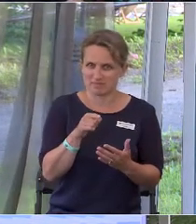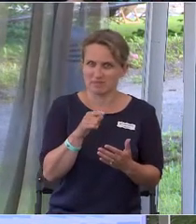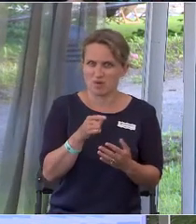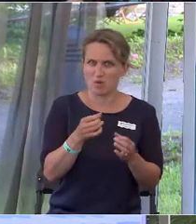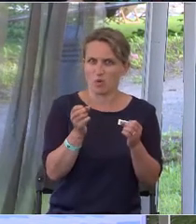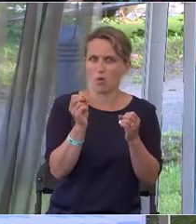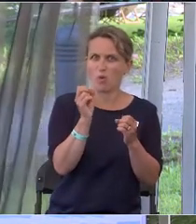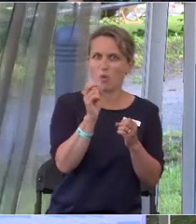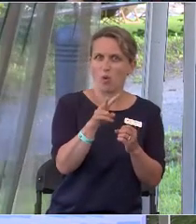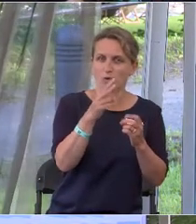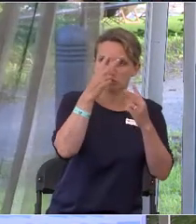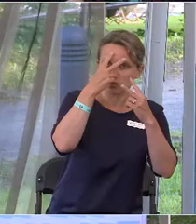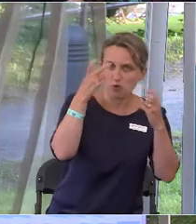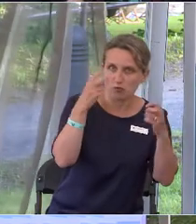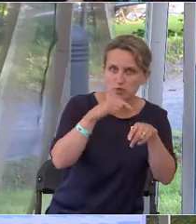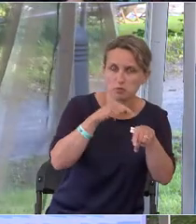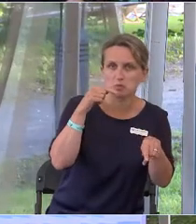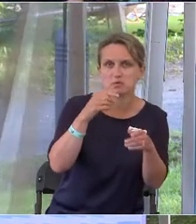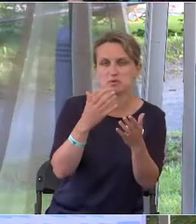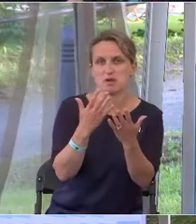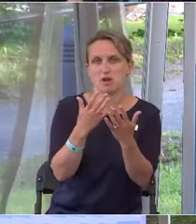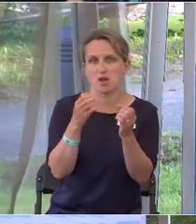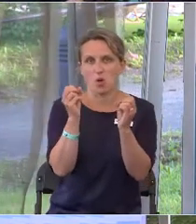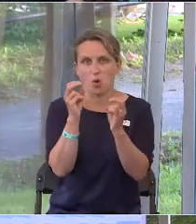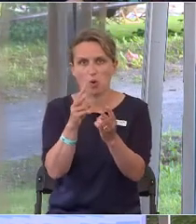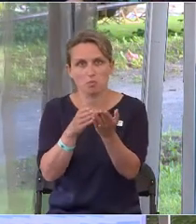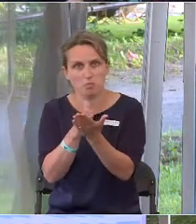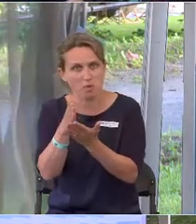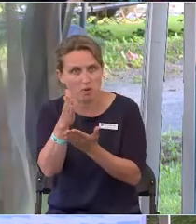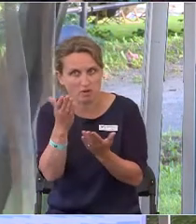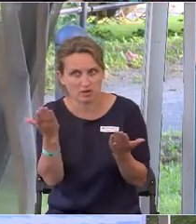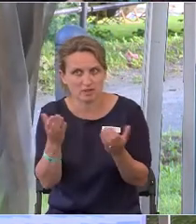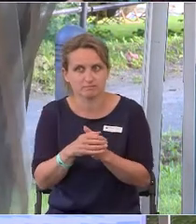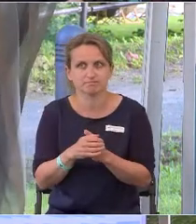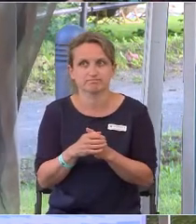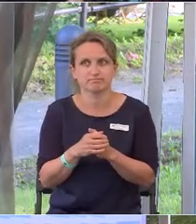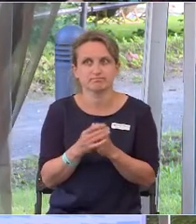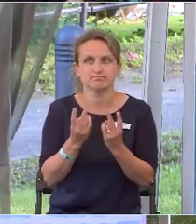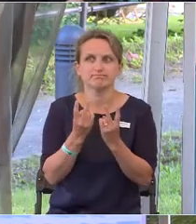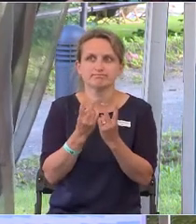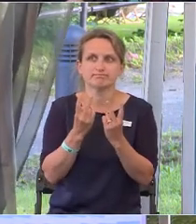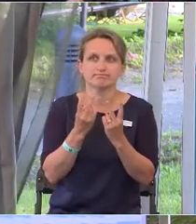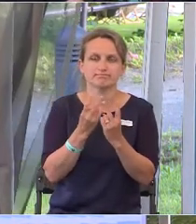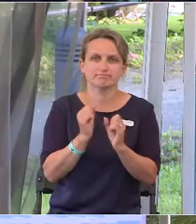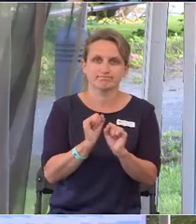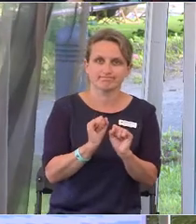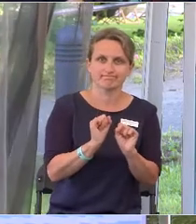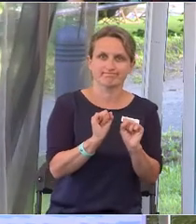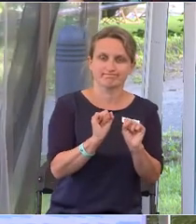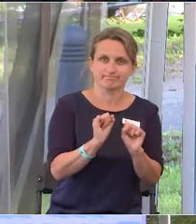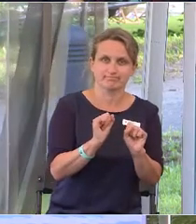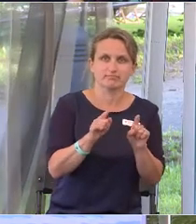positive basis of democracy with uses in any society. So resilience is a security and trust as a basis